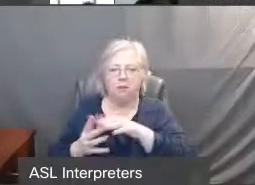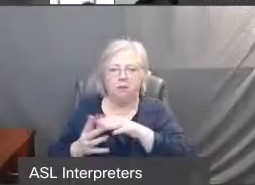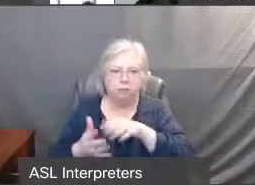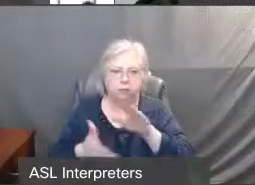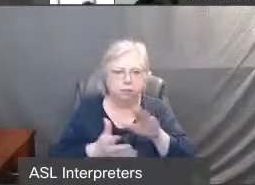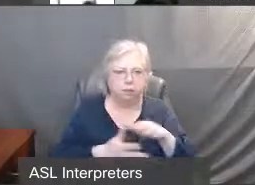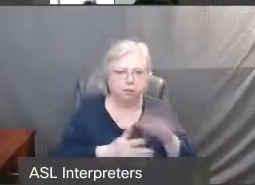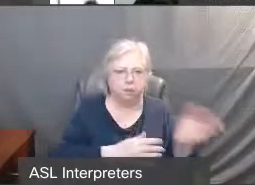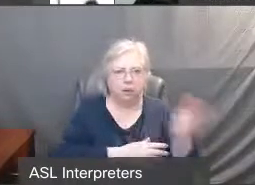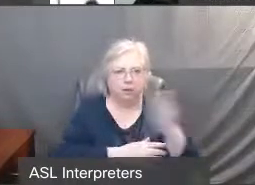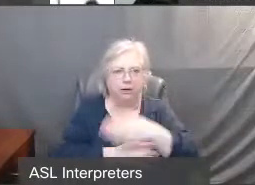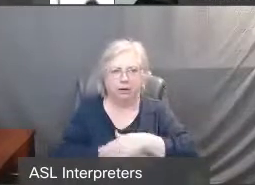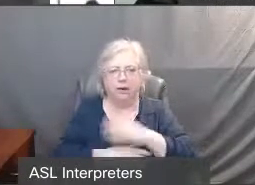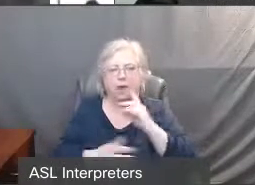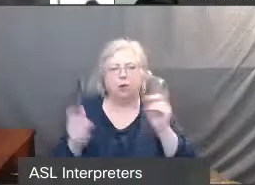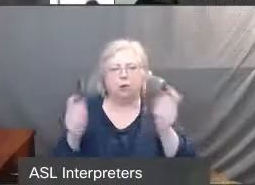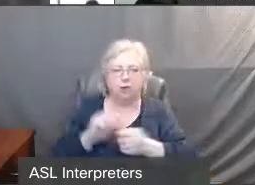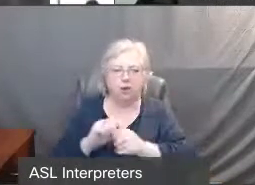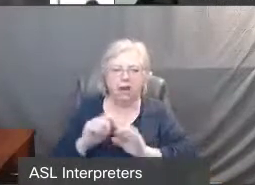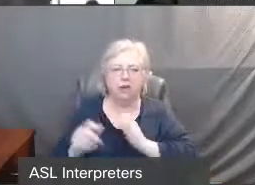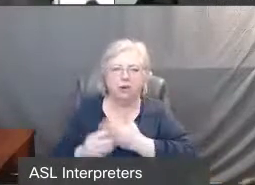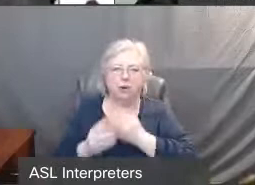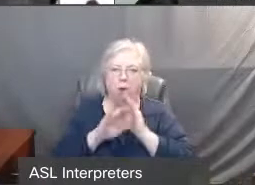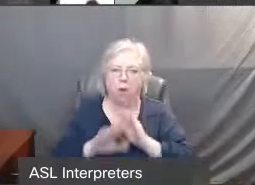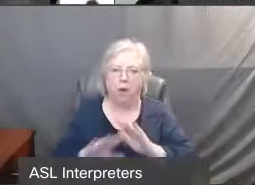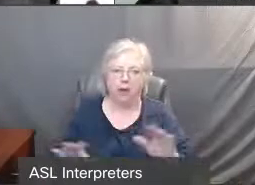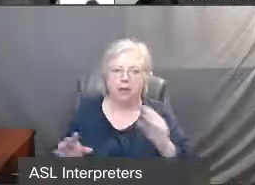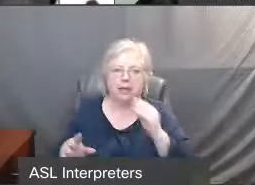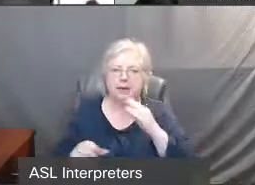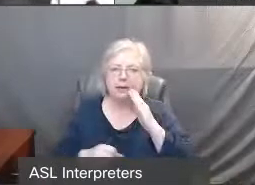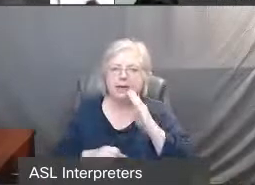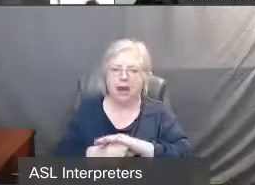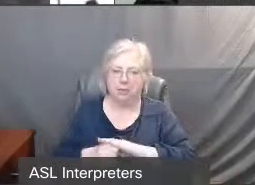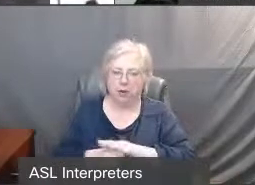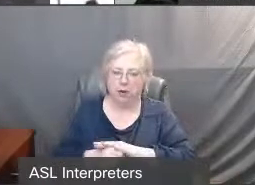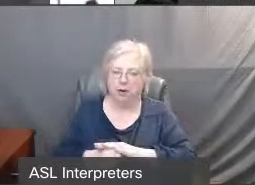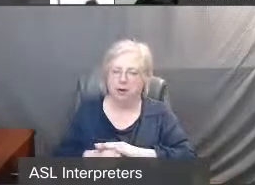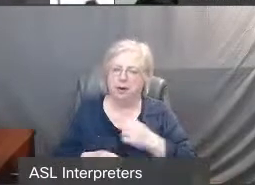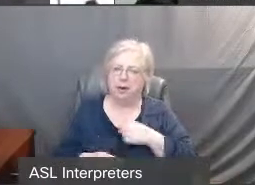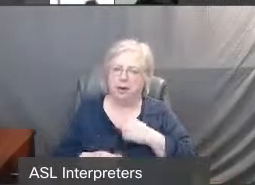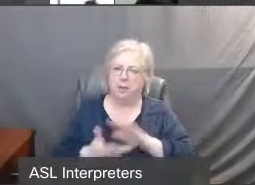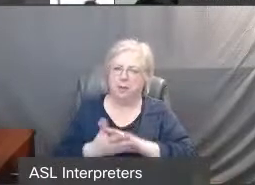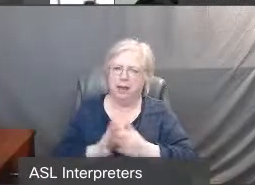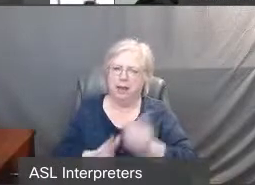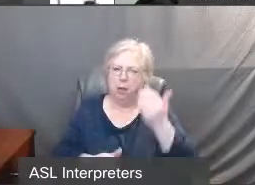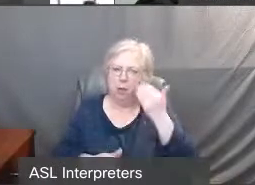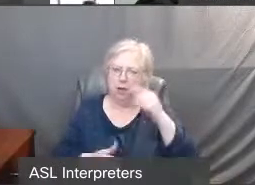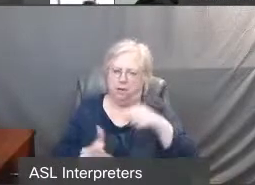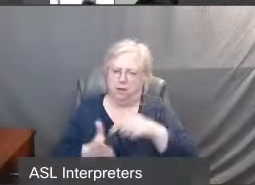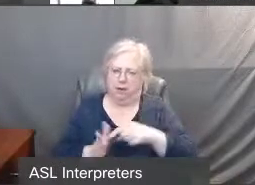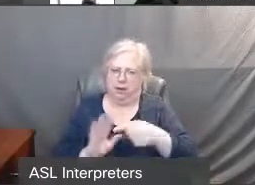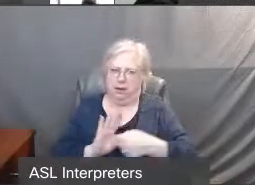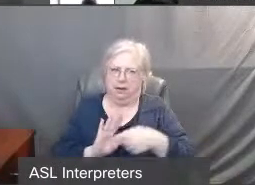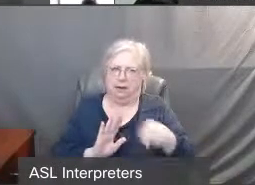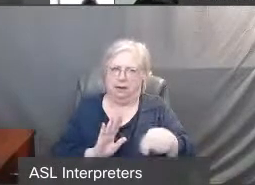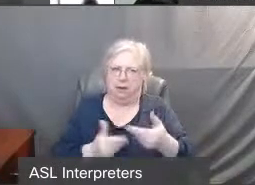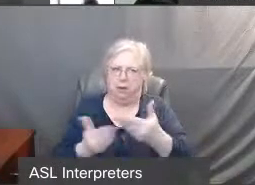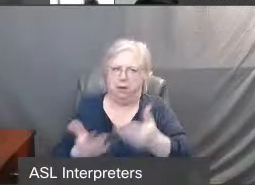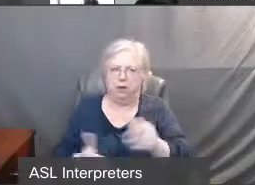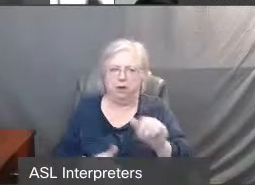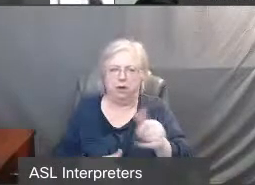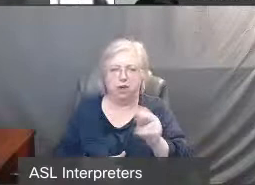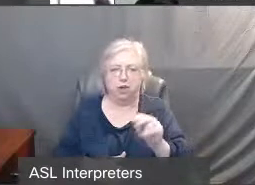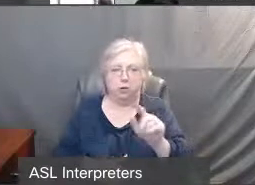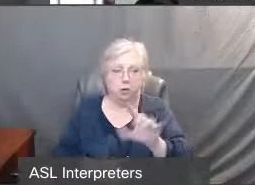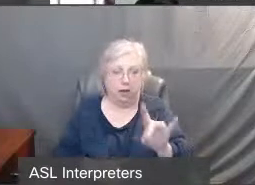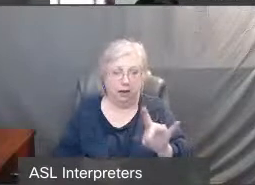impact our quiet and peaceful neighborhood. I became aware about this zoning proposal on January 28th. Once I contacted